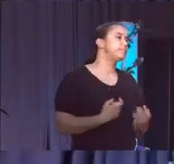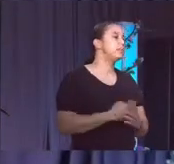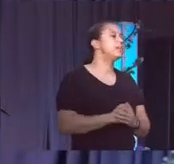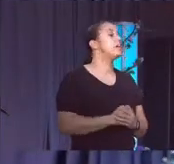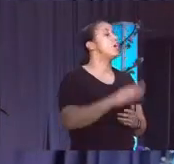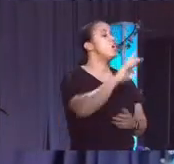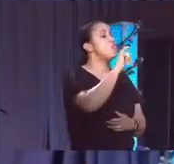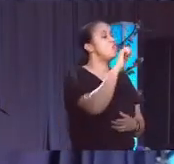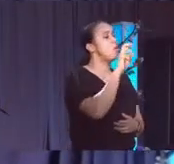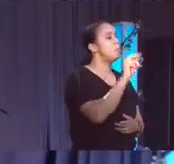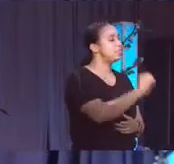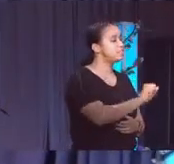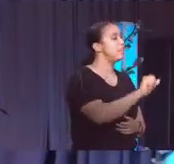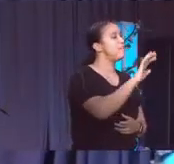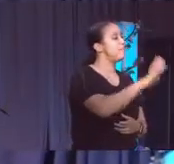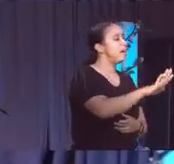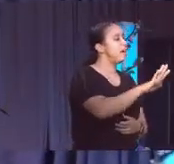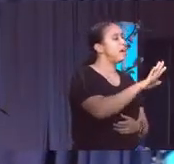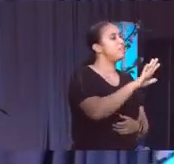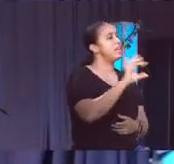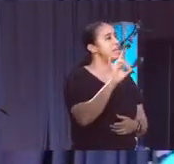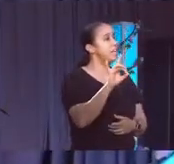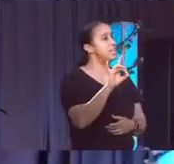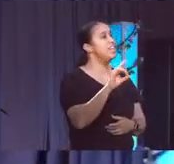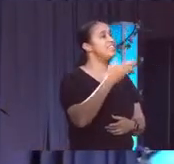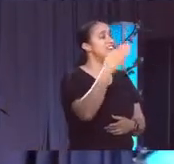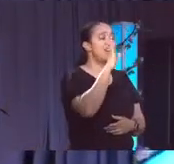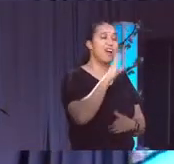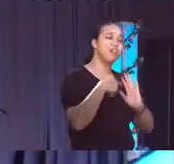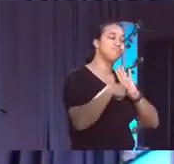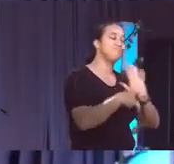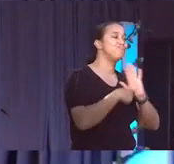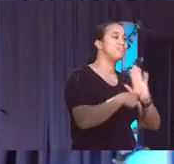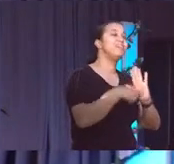in Romans 5:8, but God demonstrates his love for us.